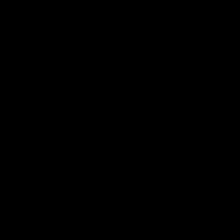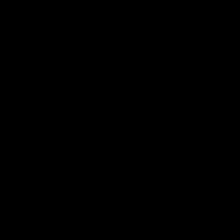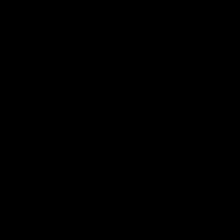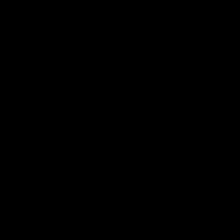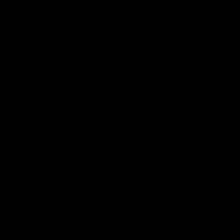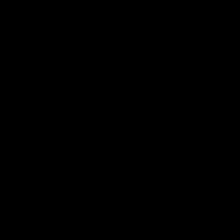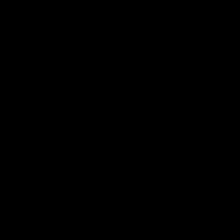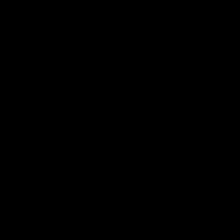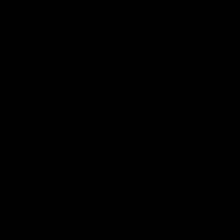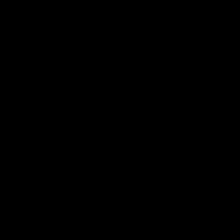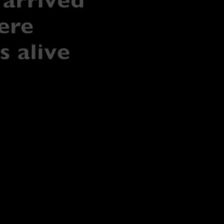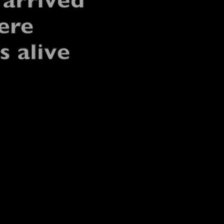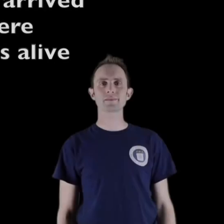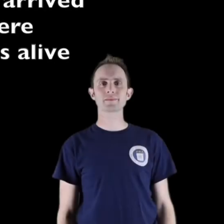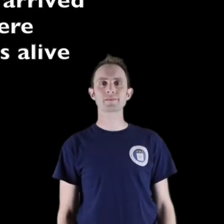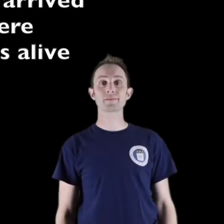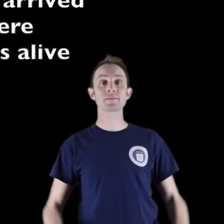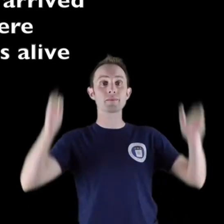reward.